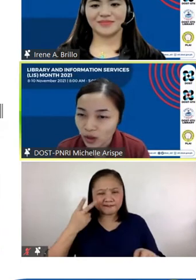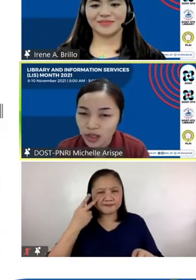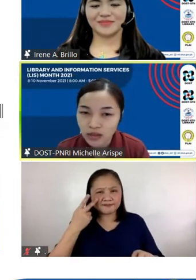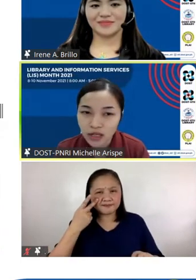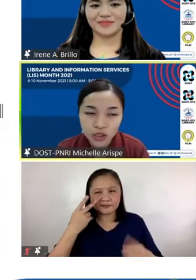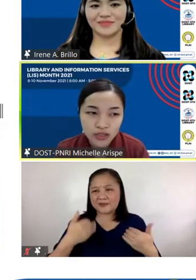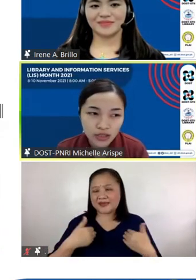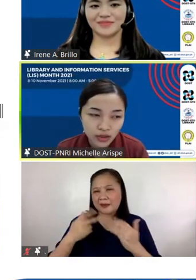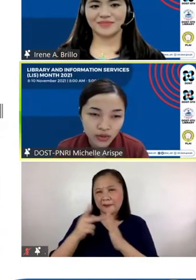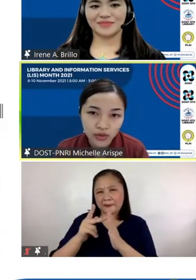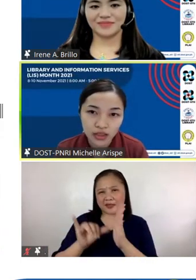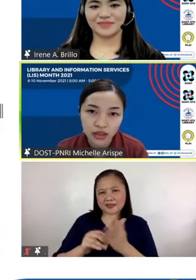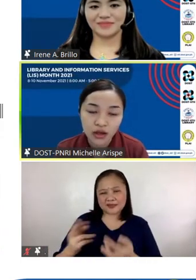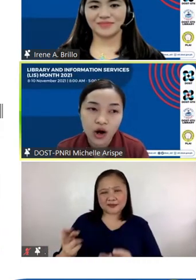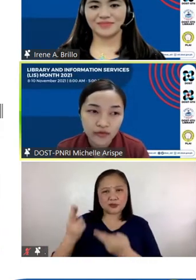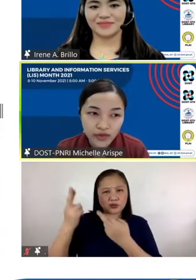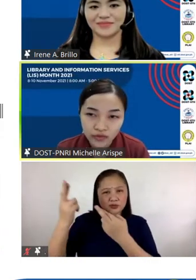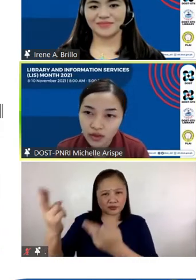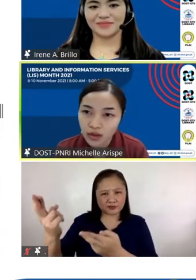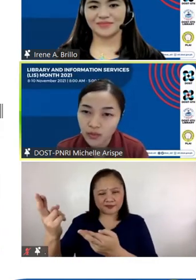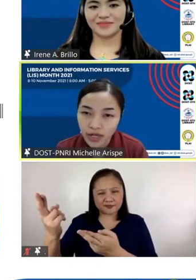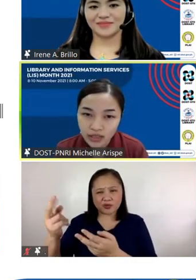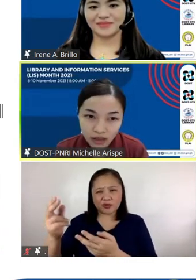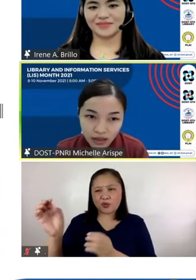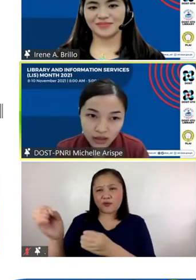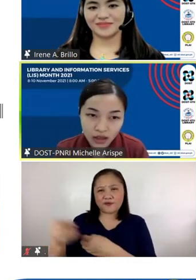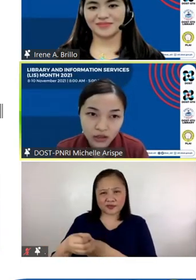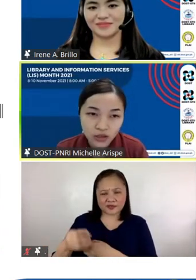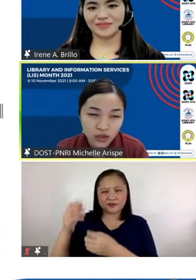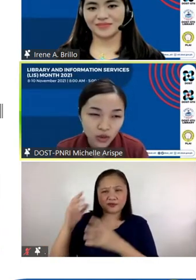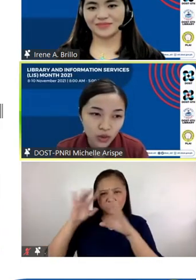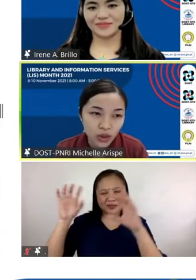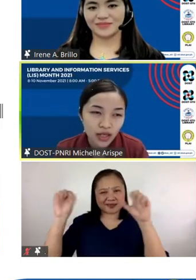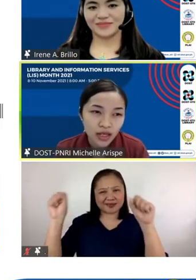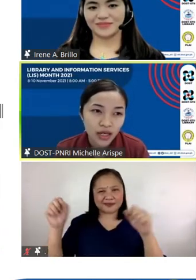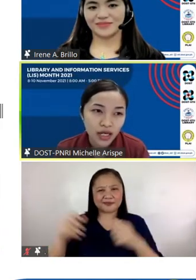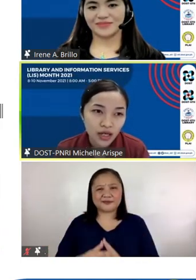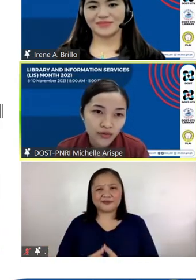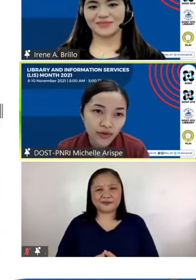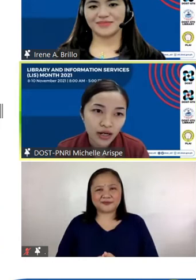policy recommendations na to the Office of the President. And so,